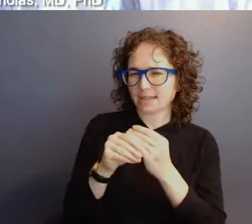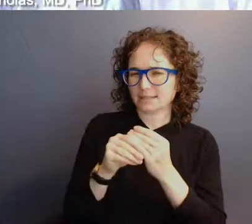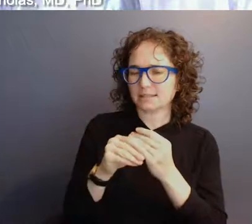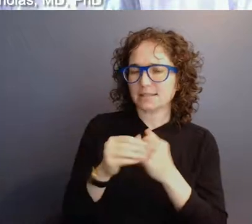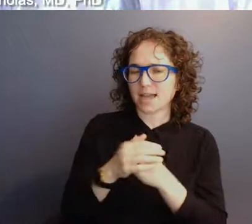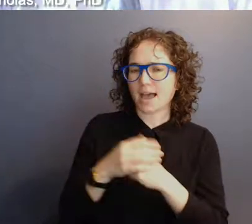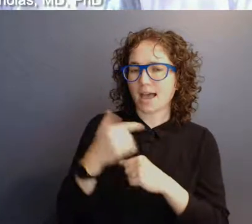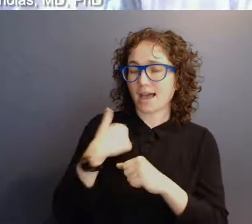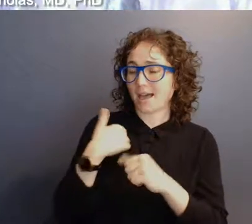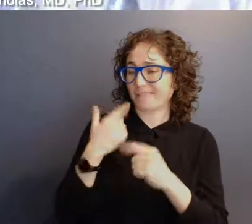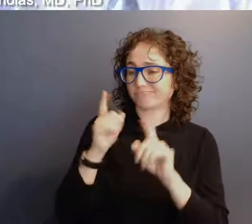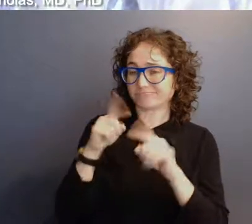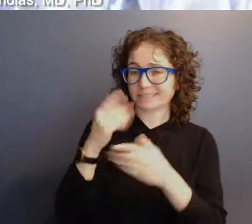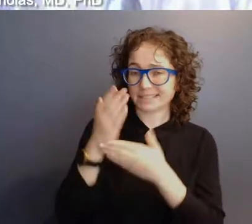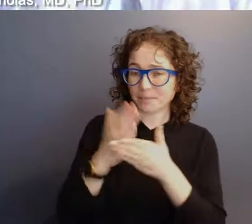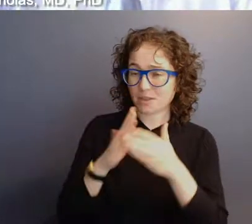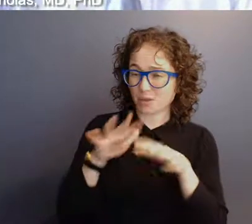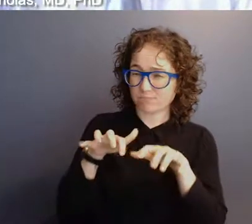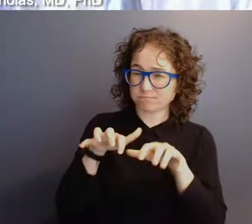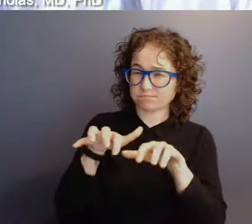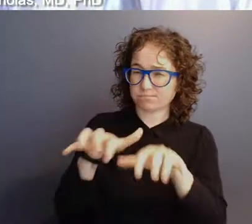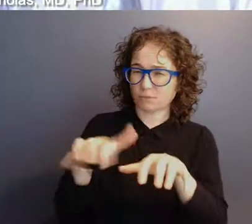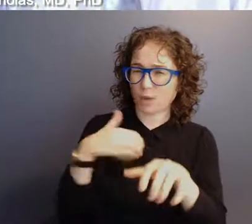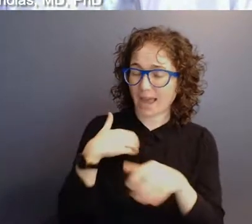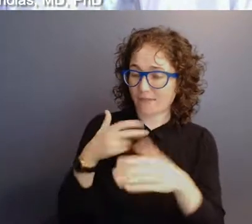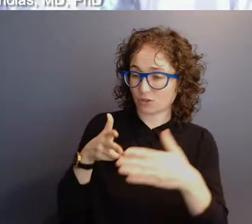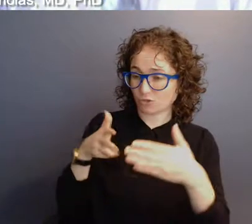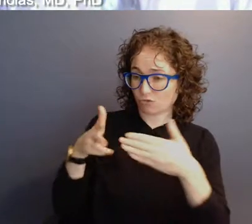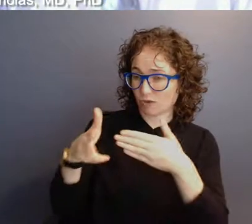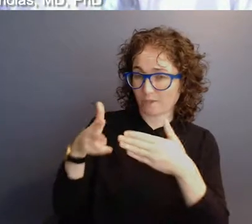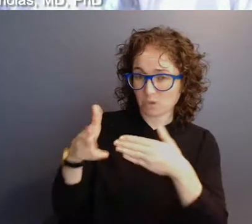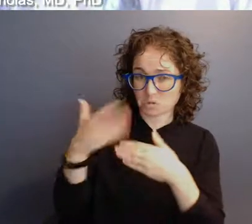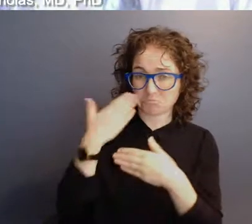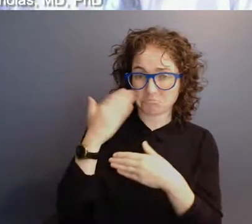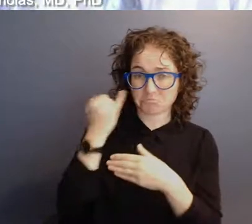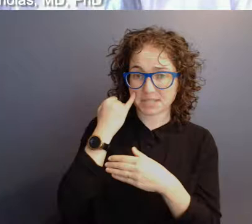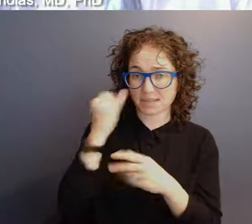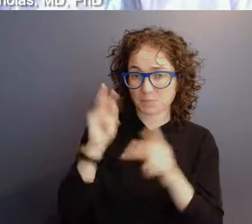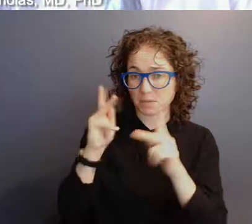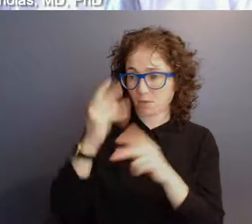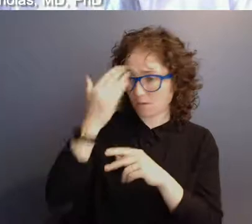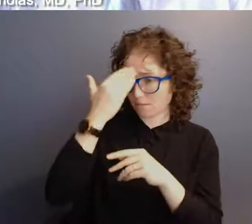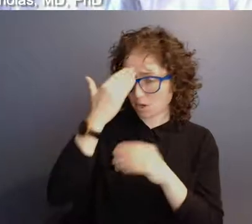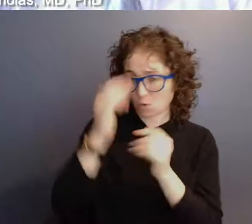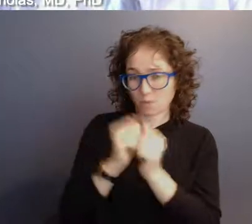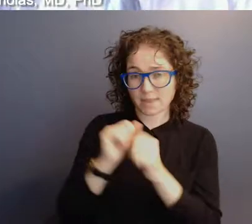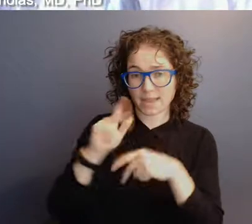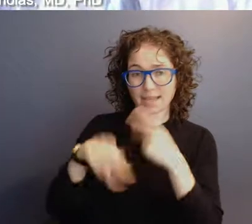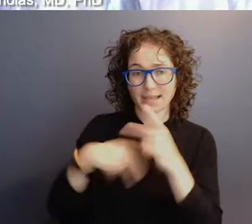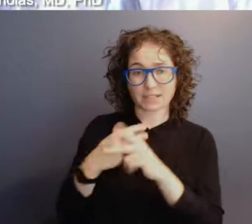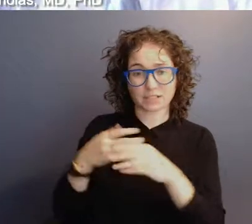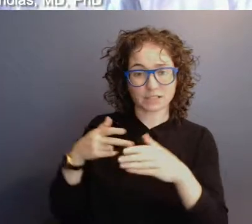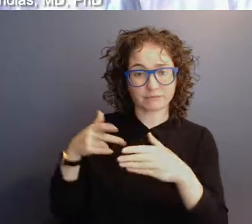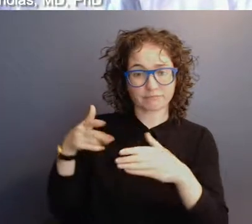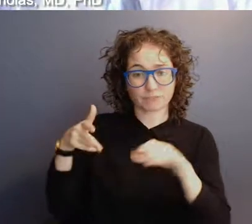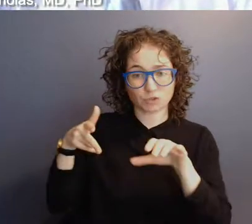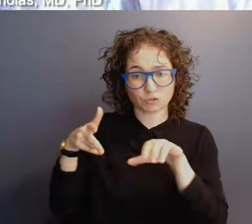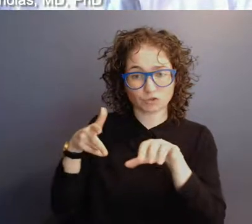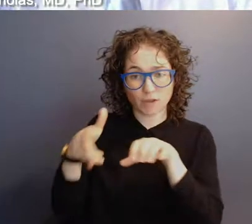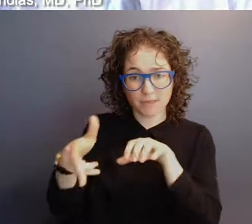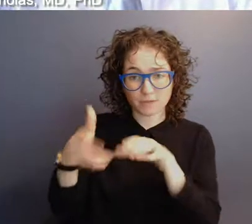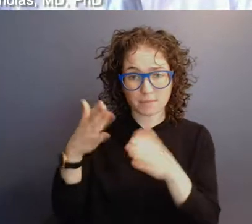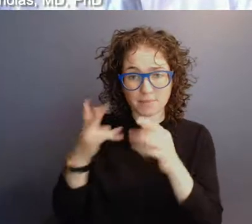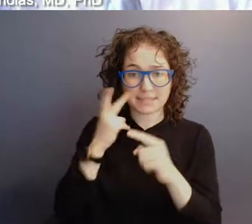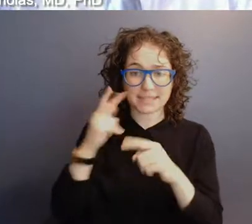the mass vaccination events where we have the drive-throughs. And I don't know if people are familiar with those drive-throughs or if they've seen them maybe on the news or in the